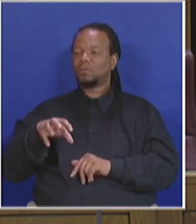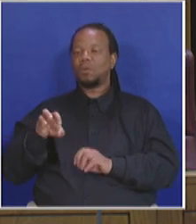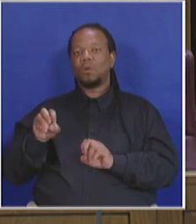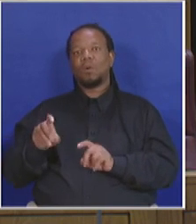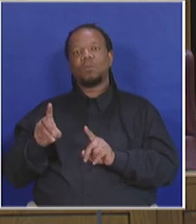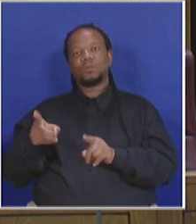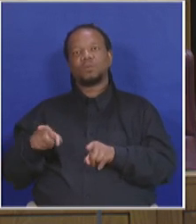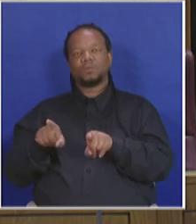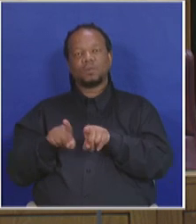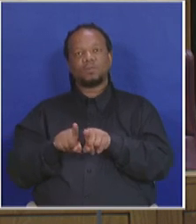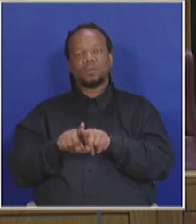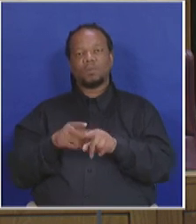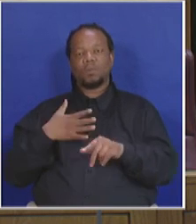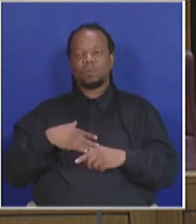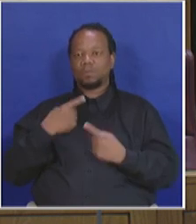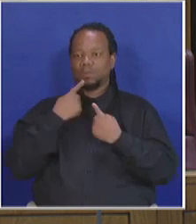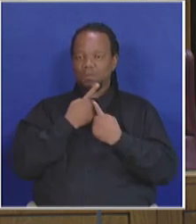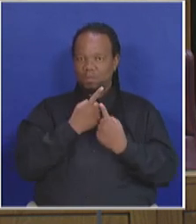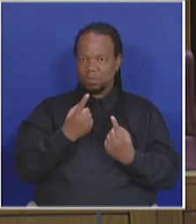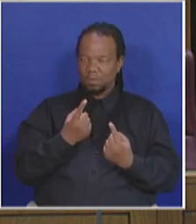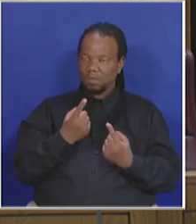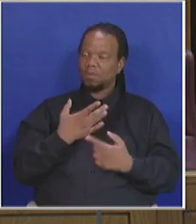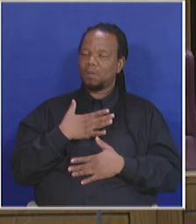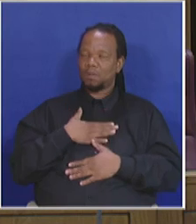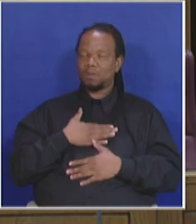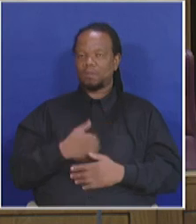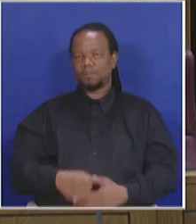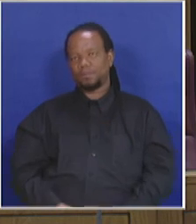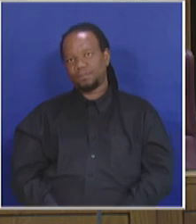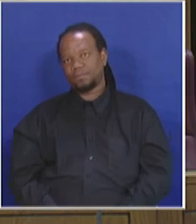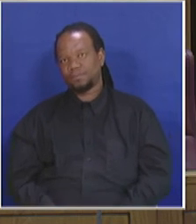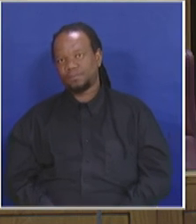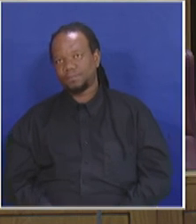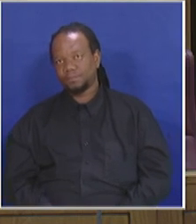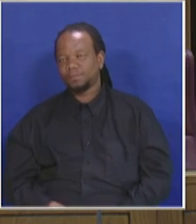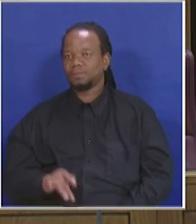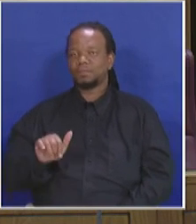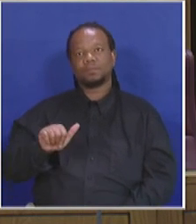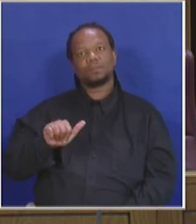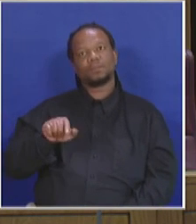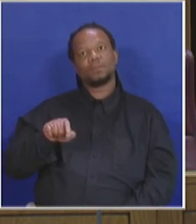their declarations if they so wish. Are there provinces which